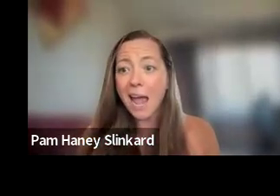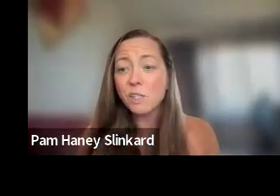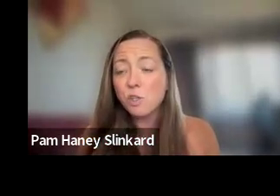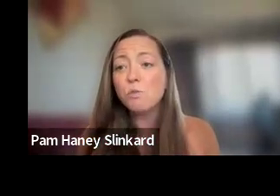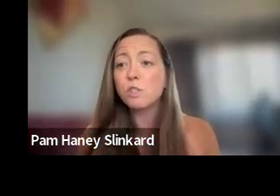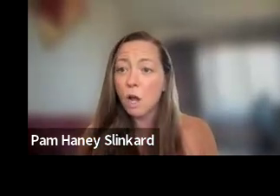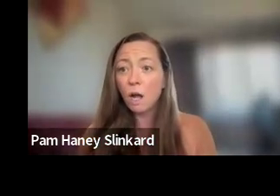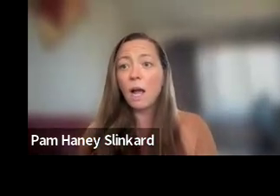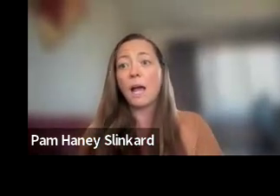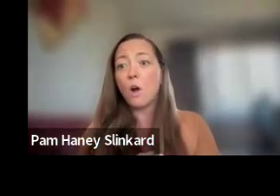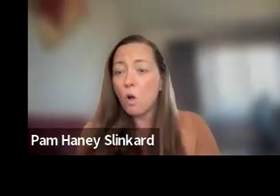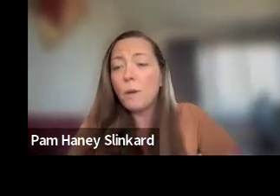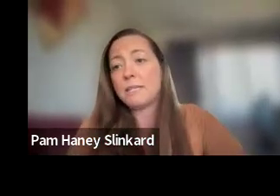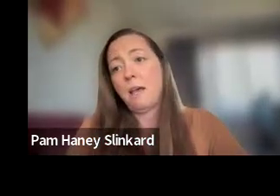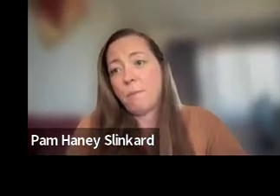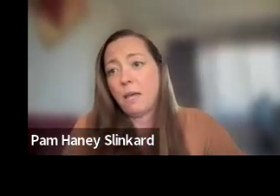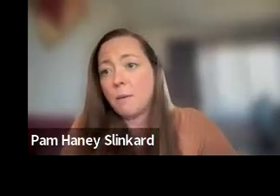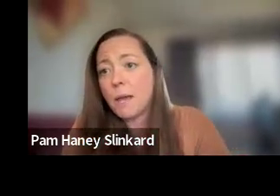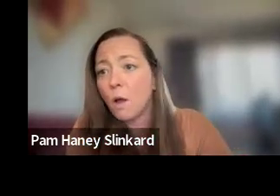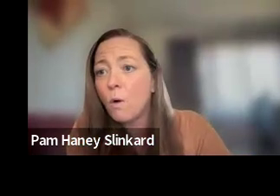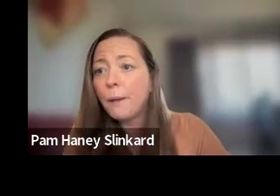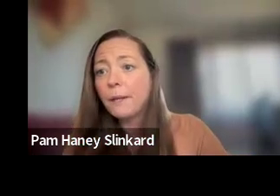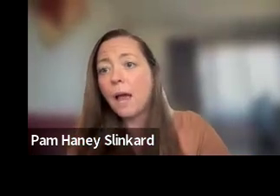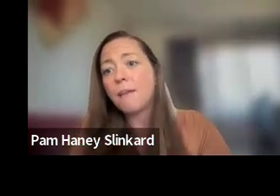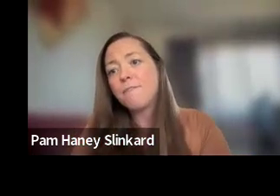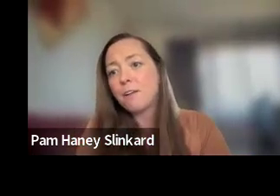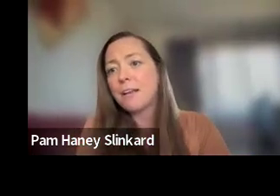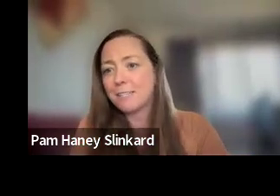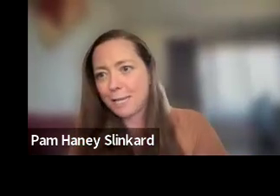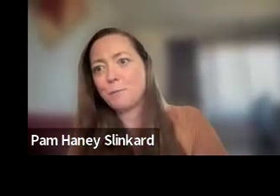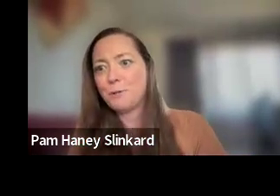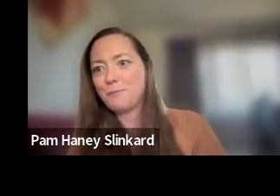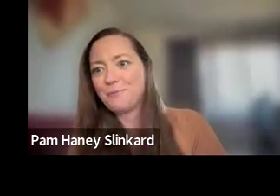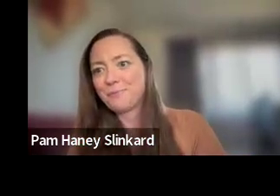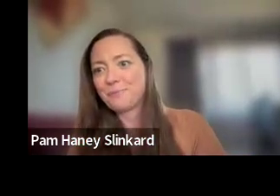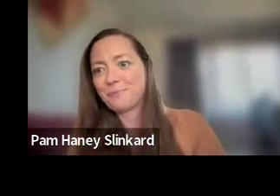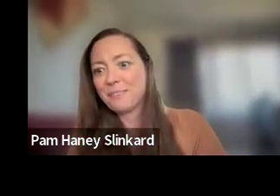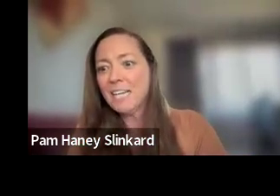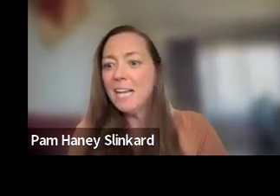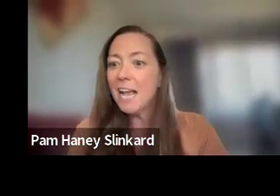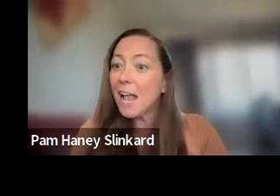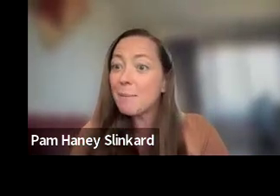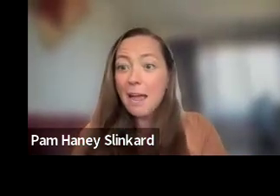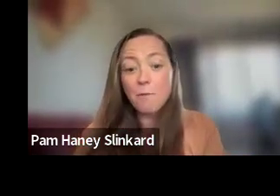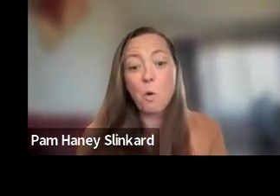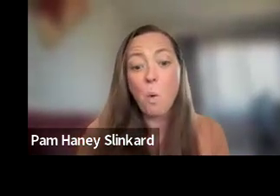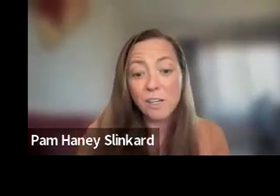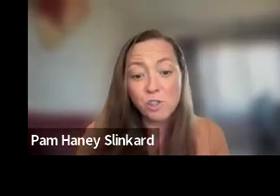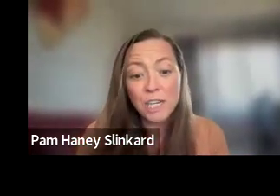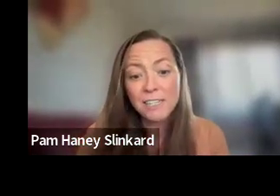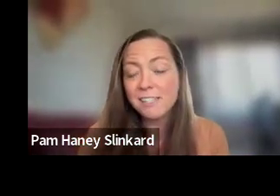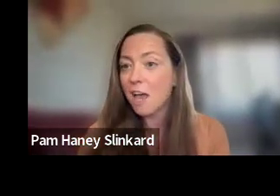pamh@progressiveemployment.org. As you saw, I always have my email open. I am very accessible. Anybody